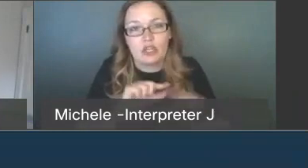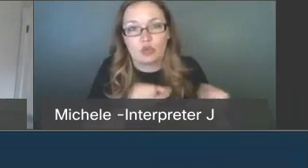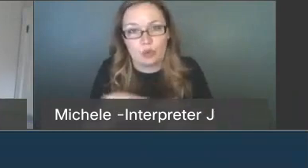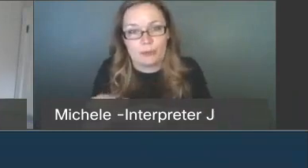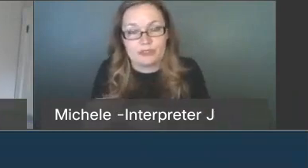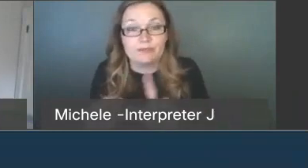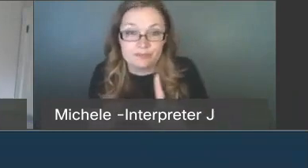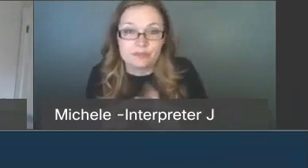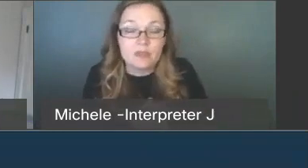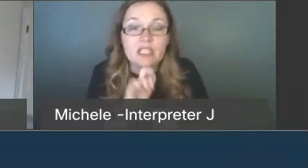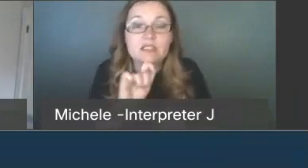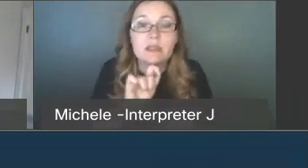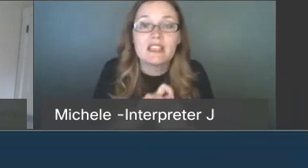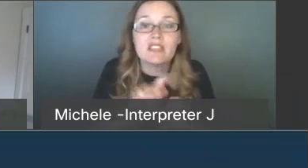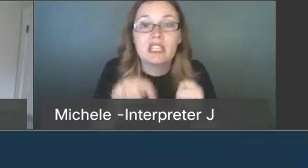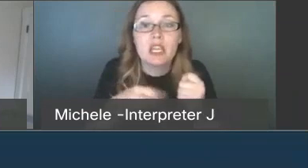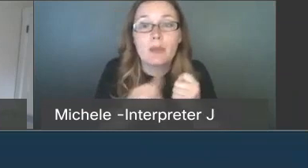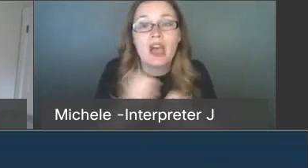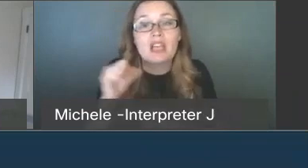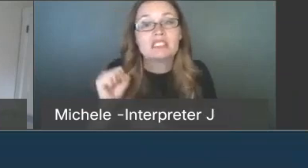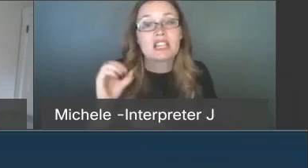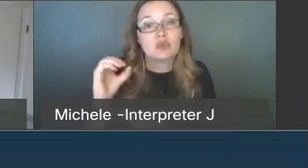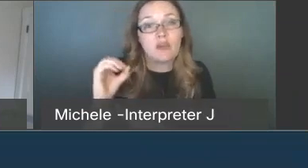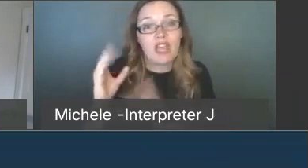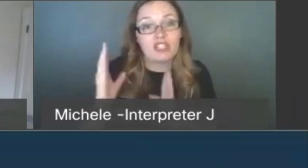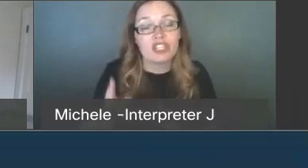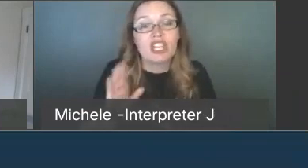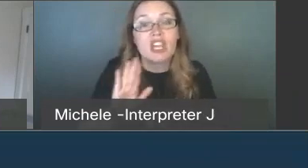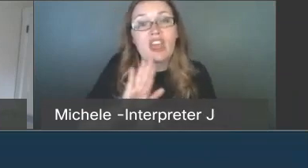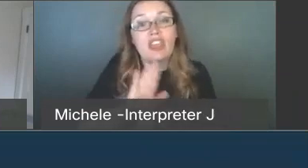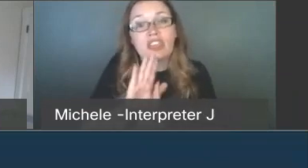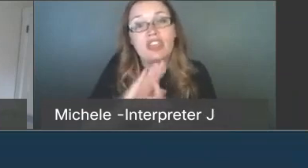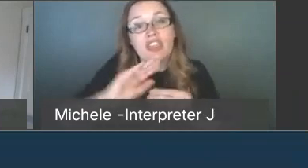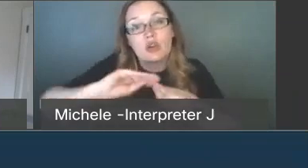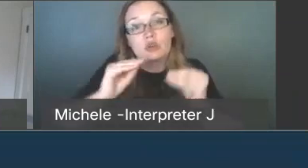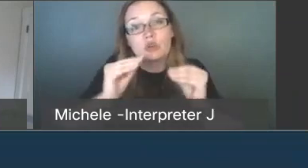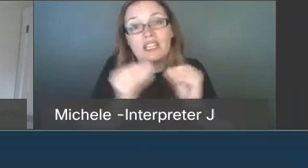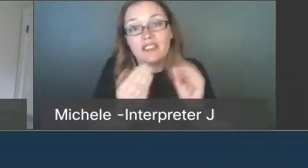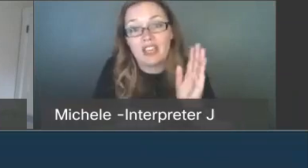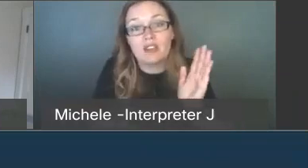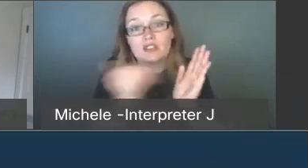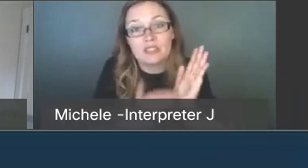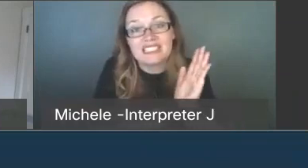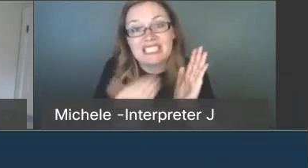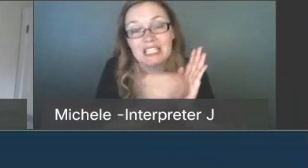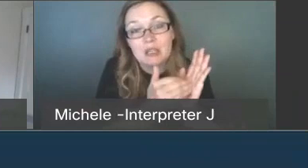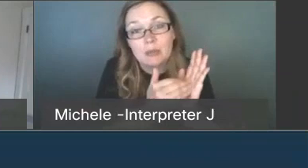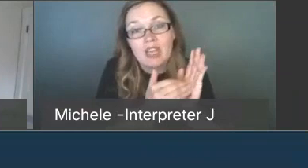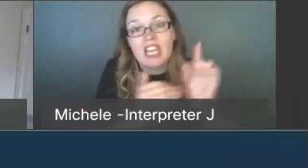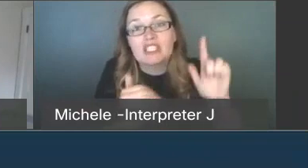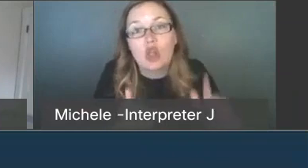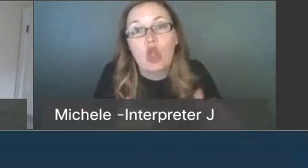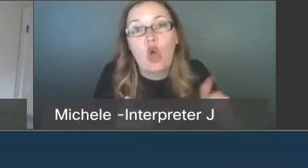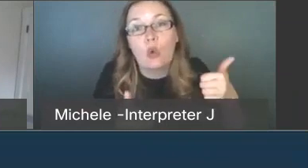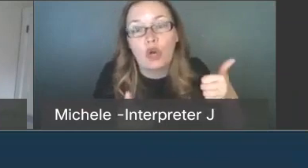I will say specifically about sexual offenders is that the rate of recidivism is actually lower